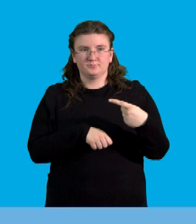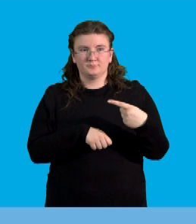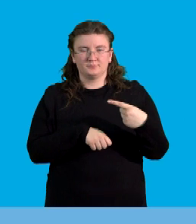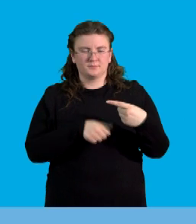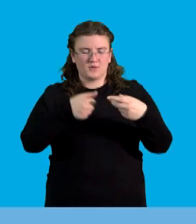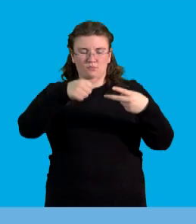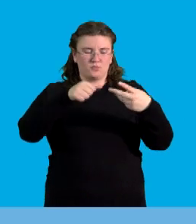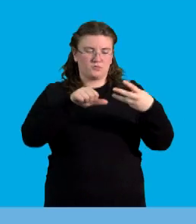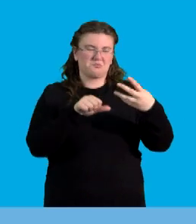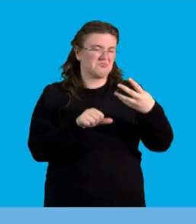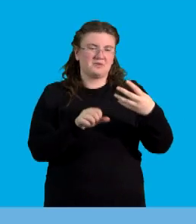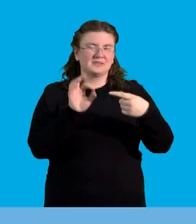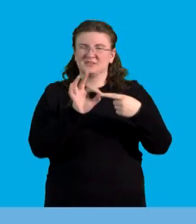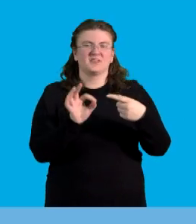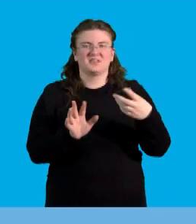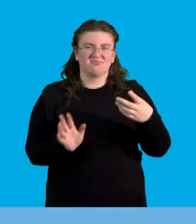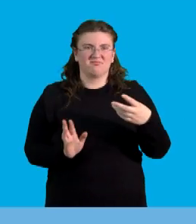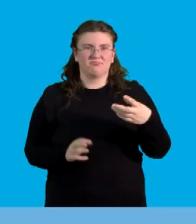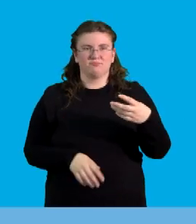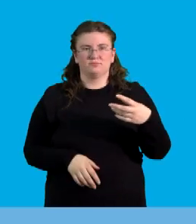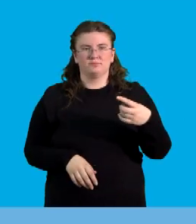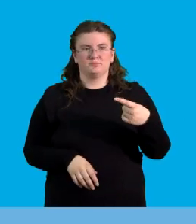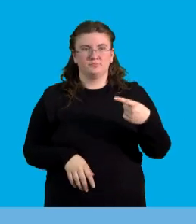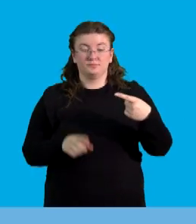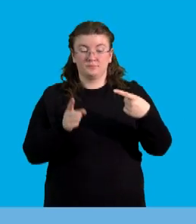in no particular order,